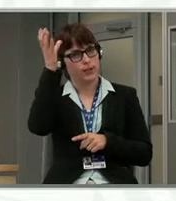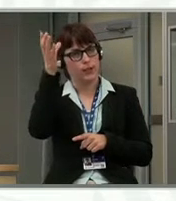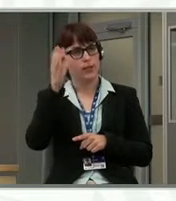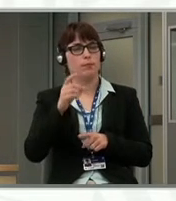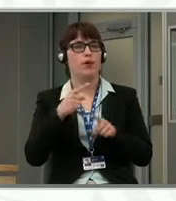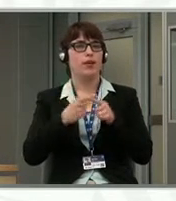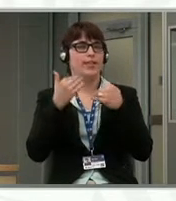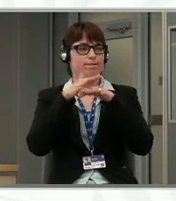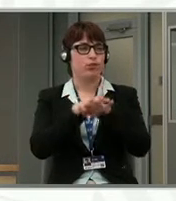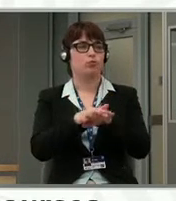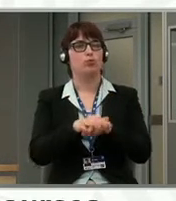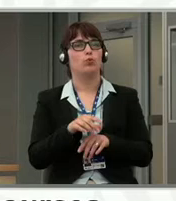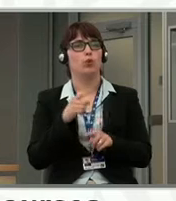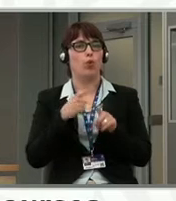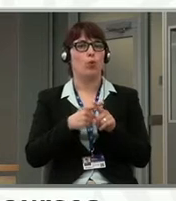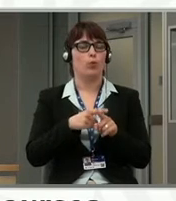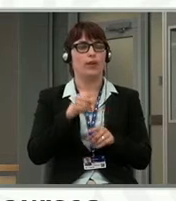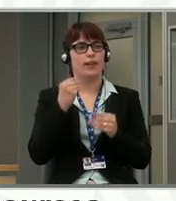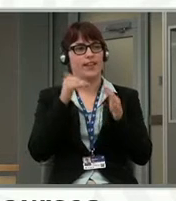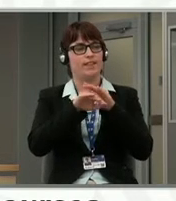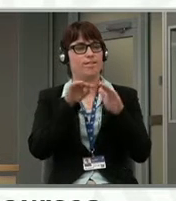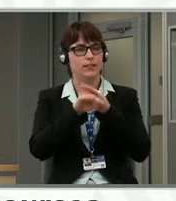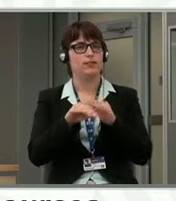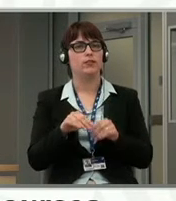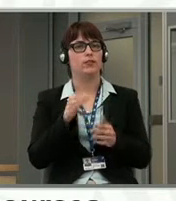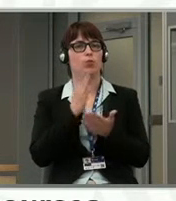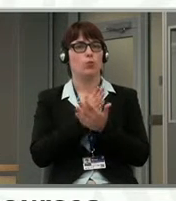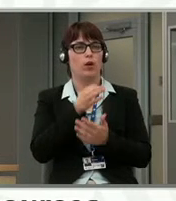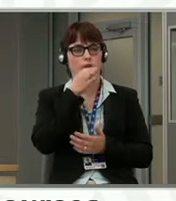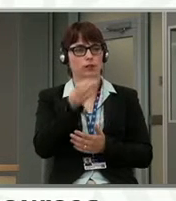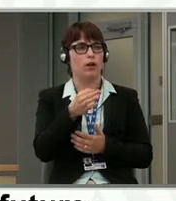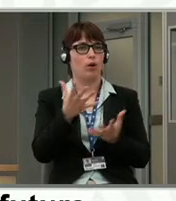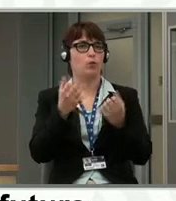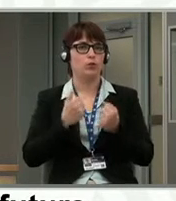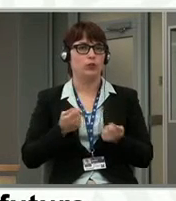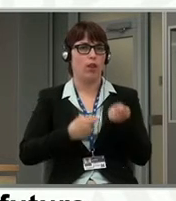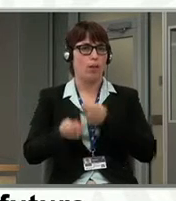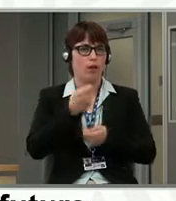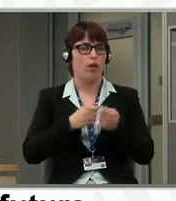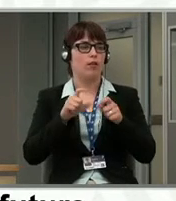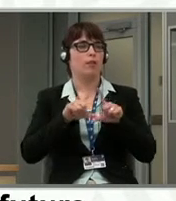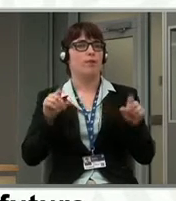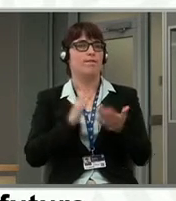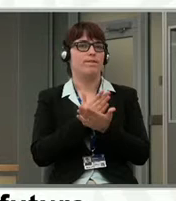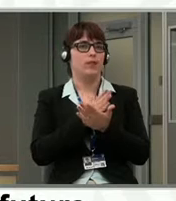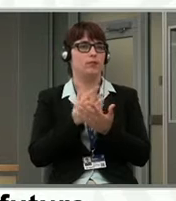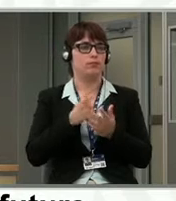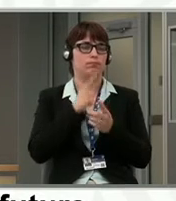to ensure the prospects of future growth, at the same time remembering that education, infrastructure